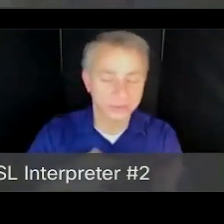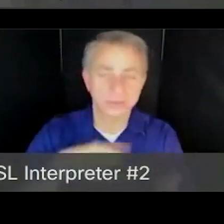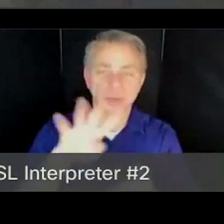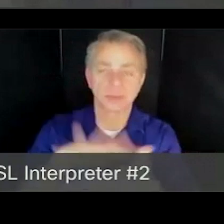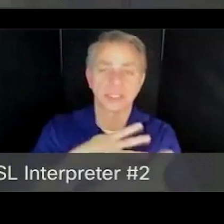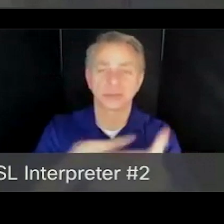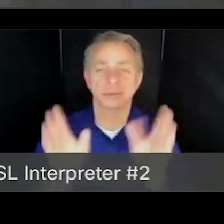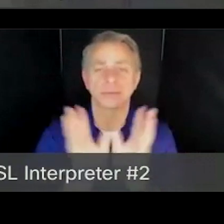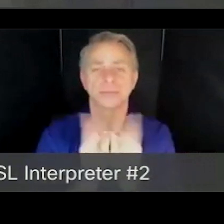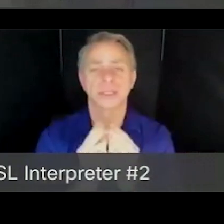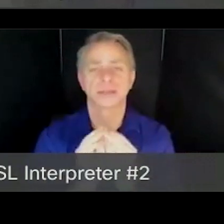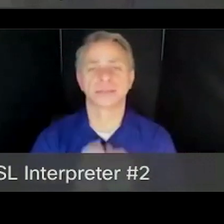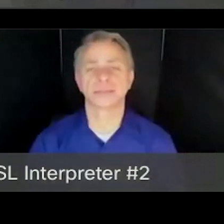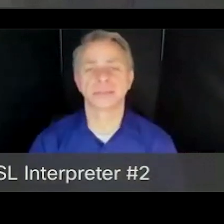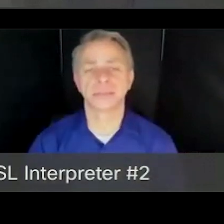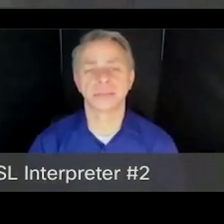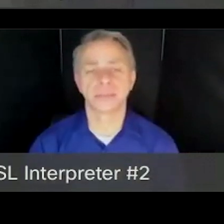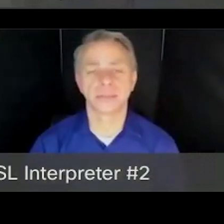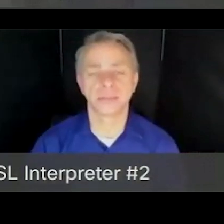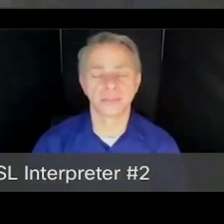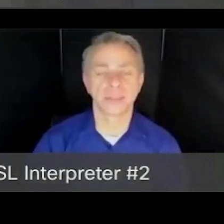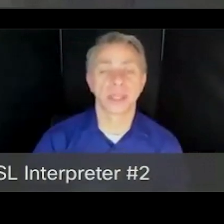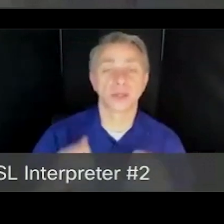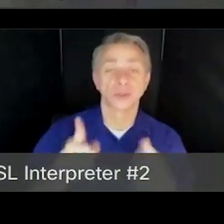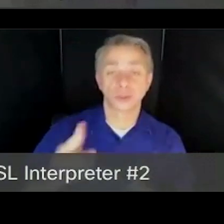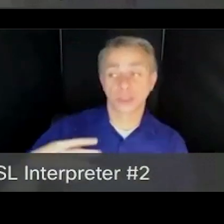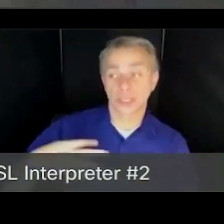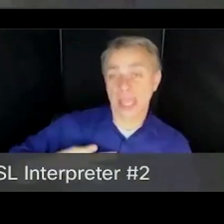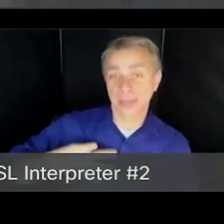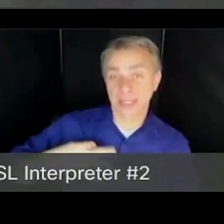may want to email us short questions that come up.